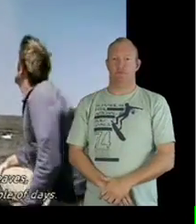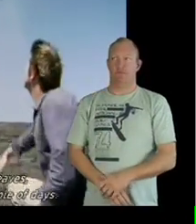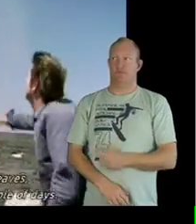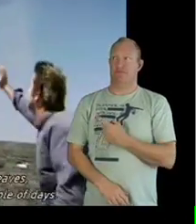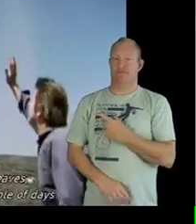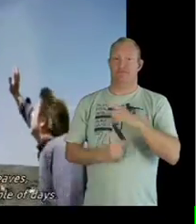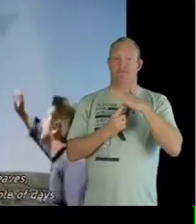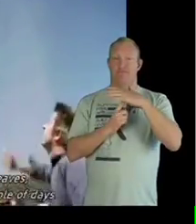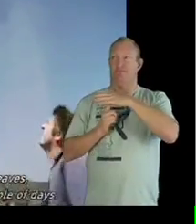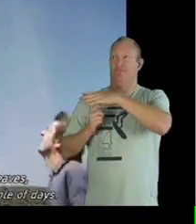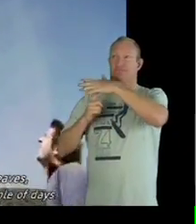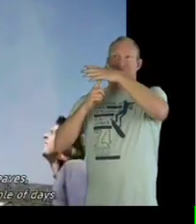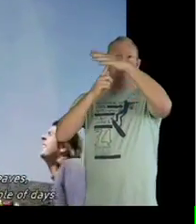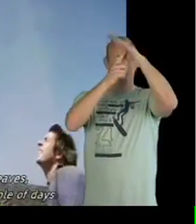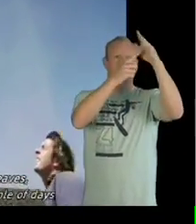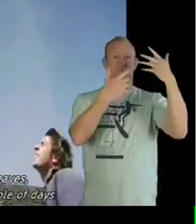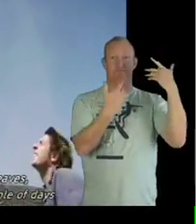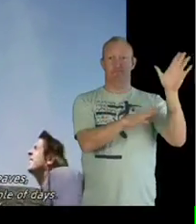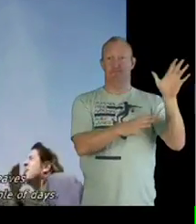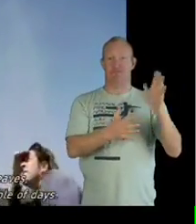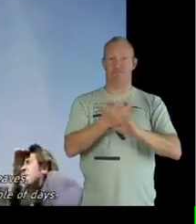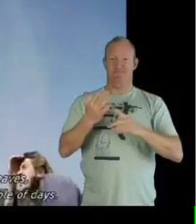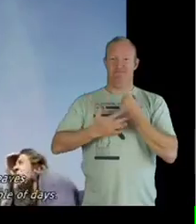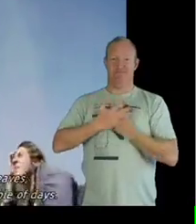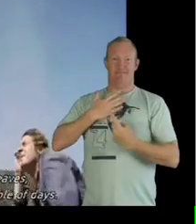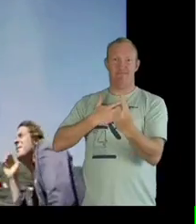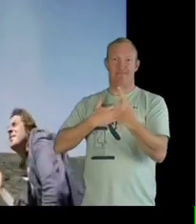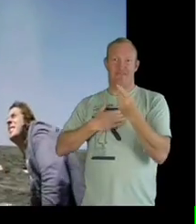Once the helicopter leaves, we're on our own for a couple of days.